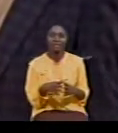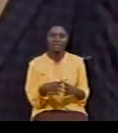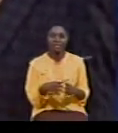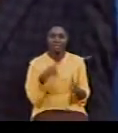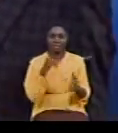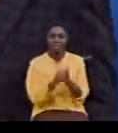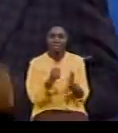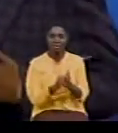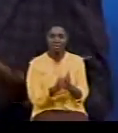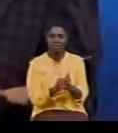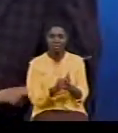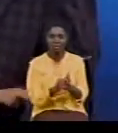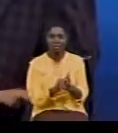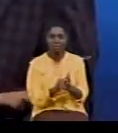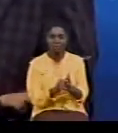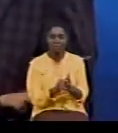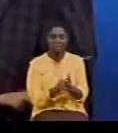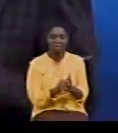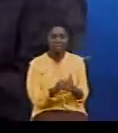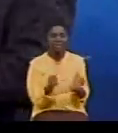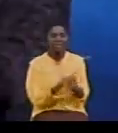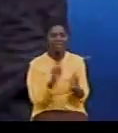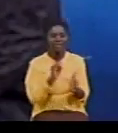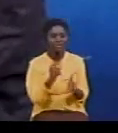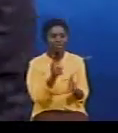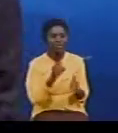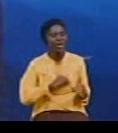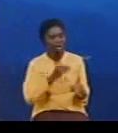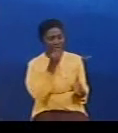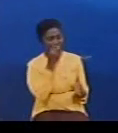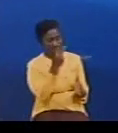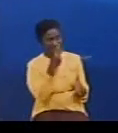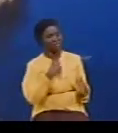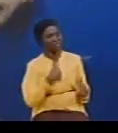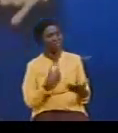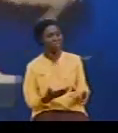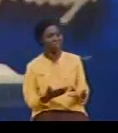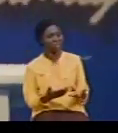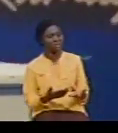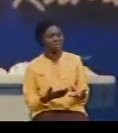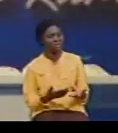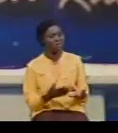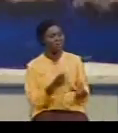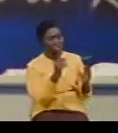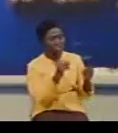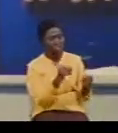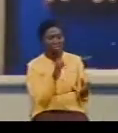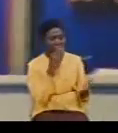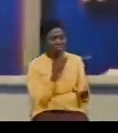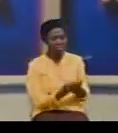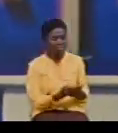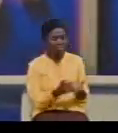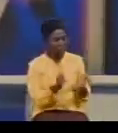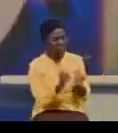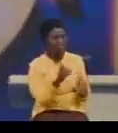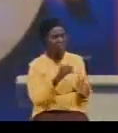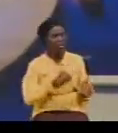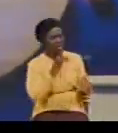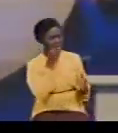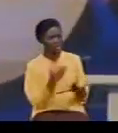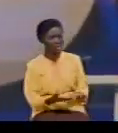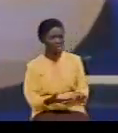that's where I eat. Look at me. And the evidence that